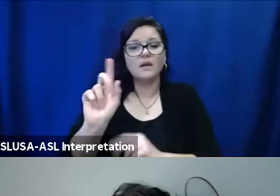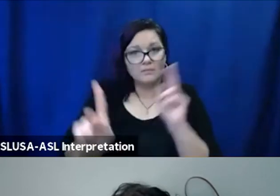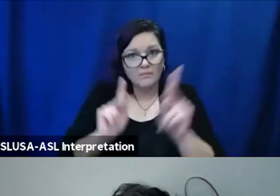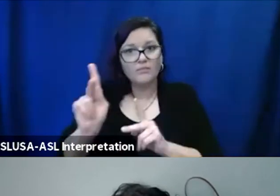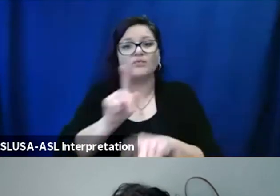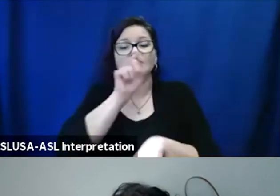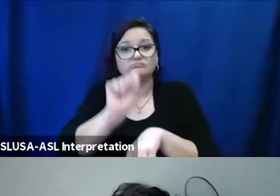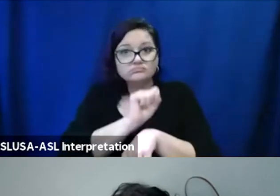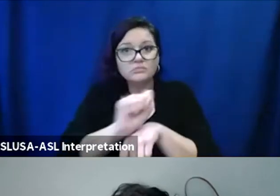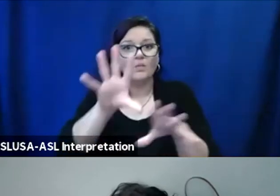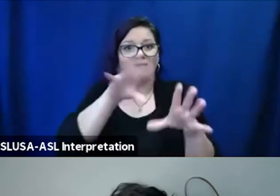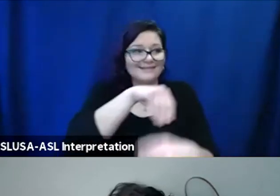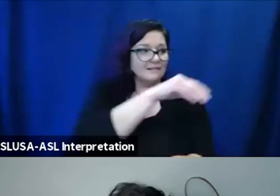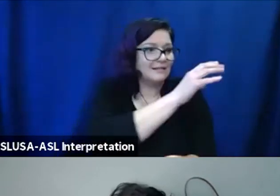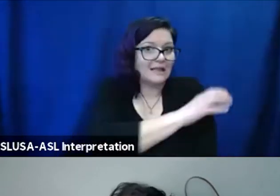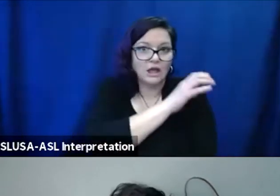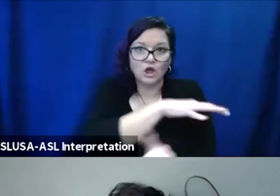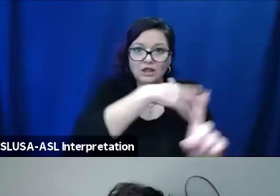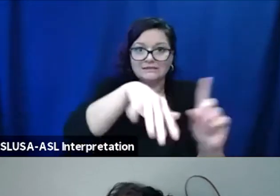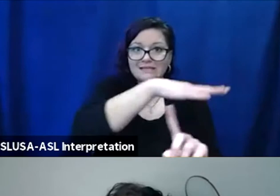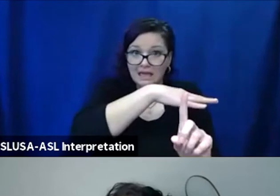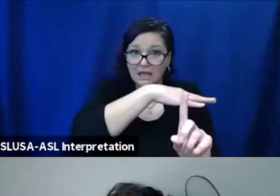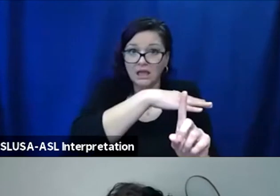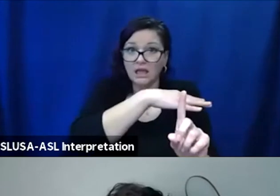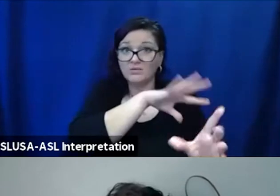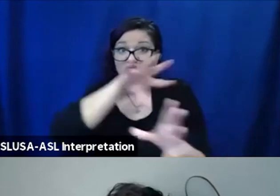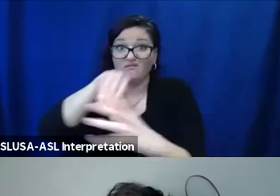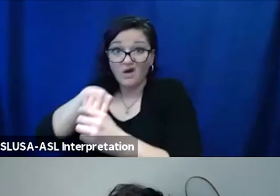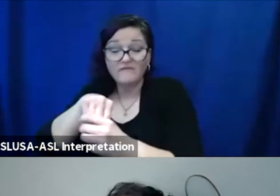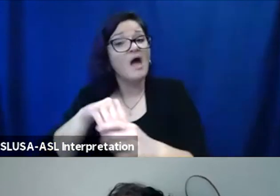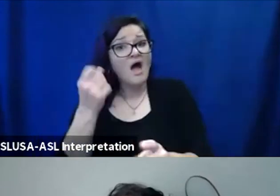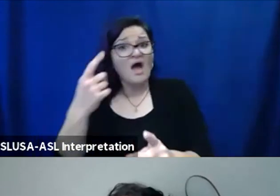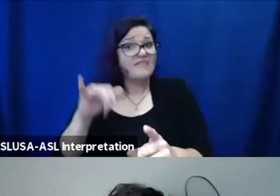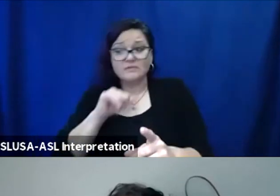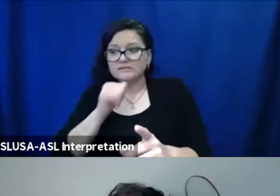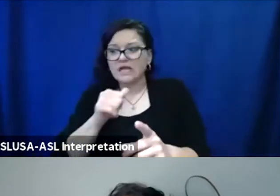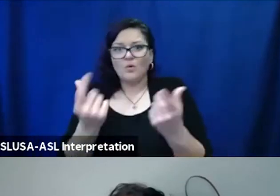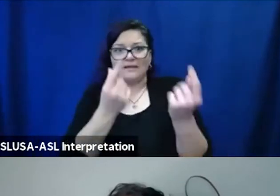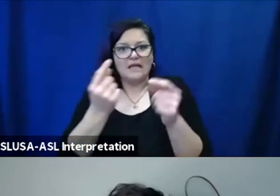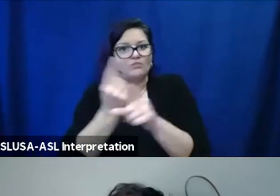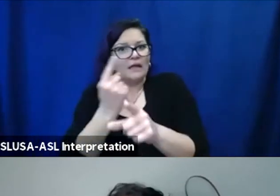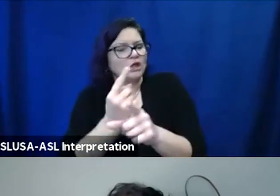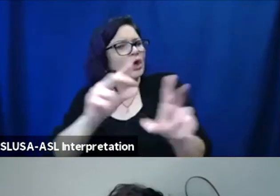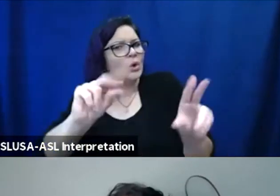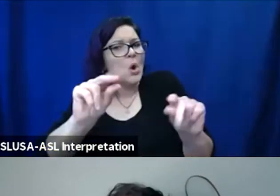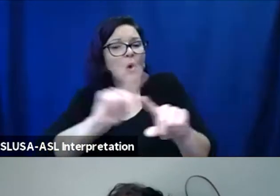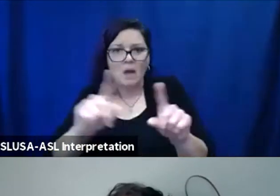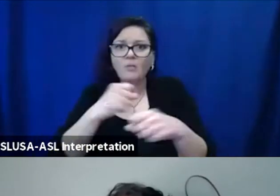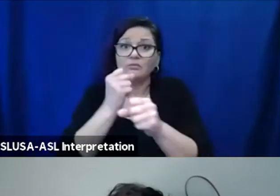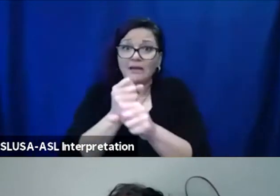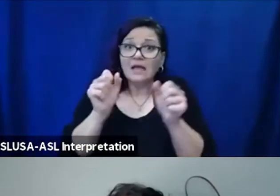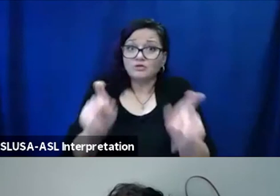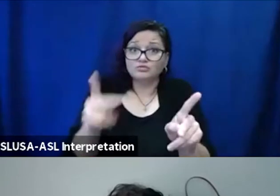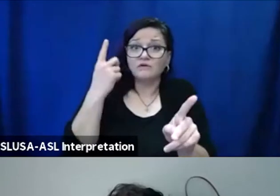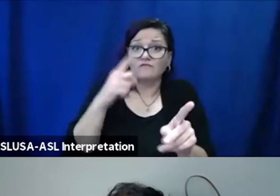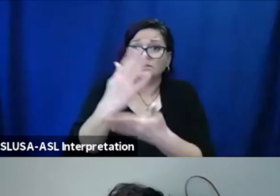actually in the clinical setting, albeit that was not kind of what we had done on a regular basis, but we were able to create an opportunity for